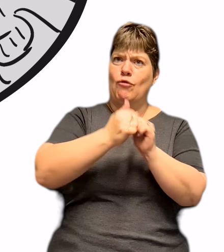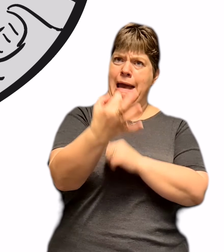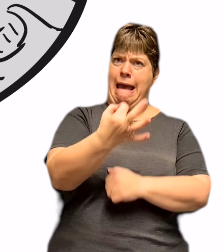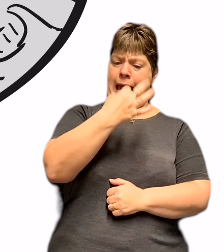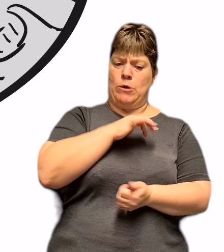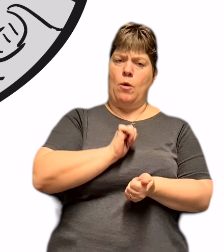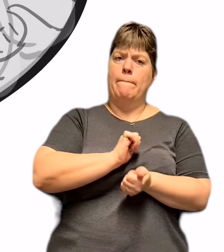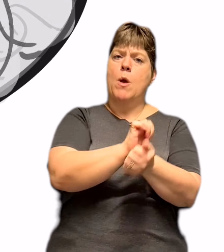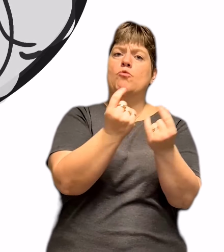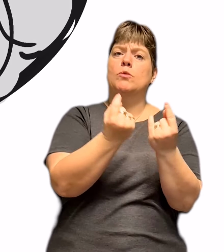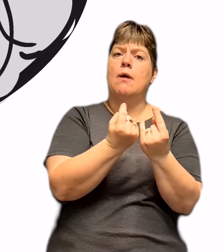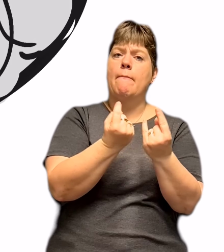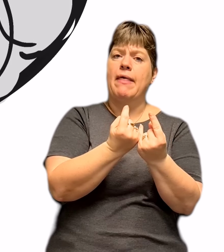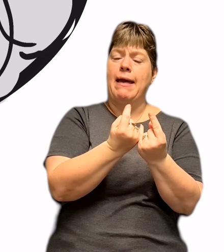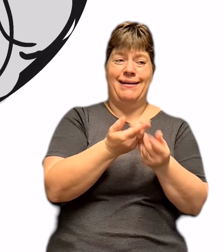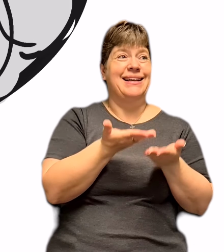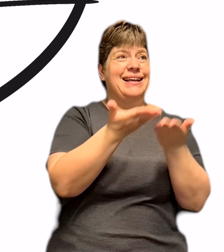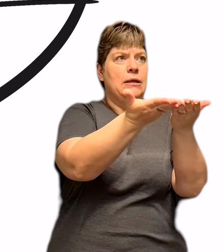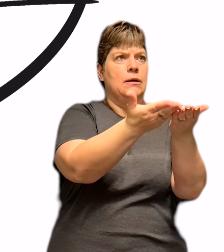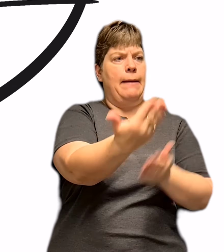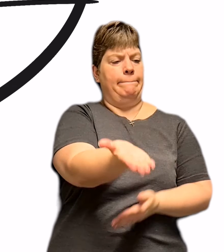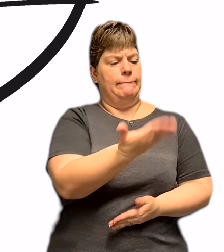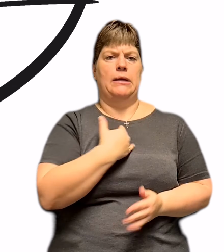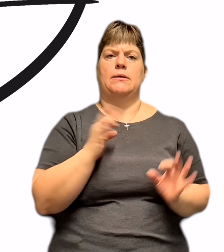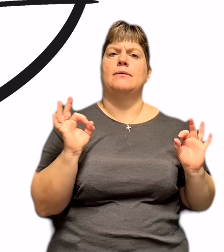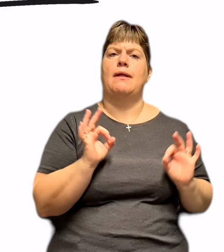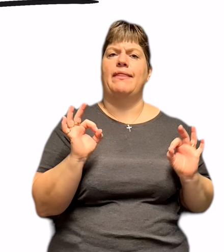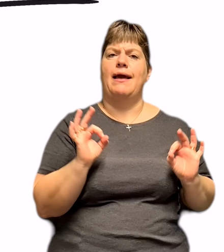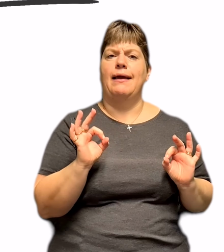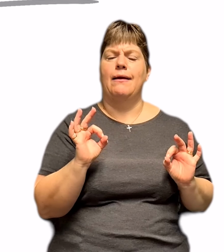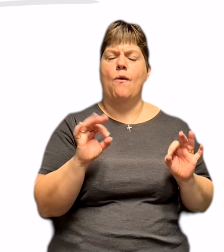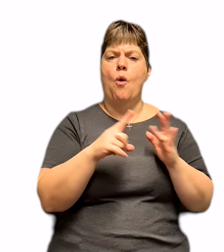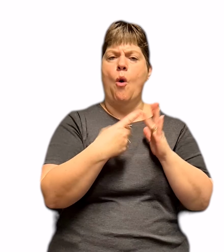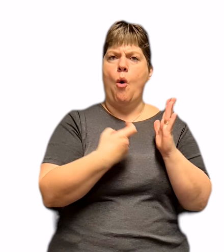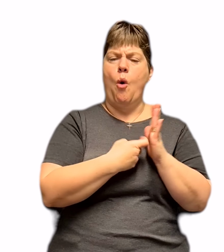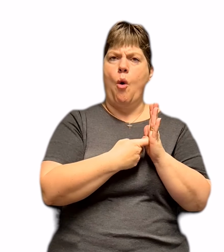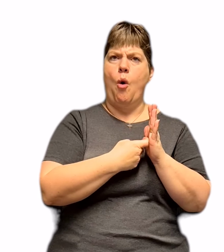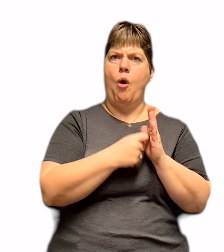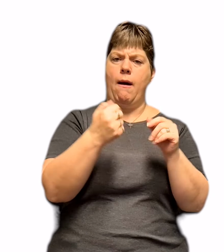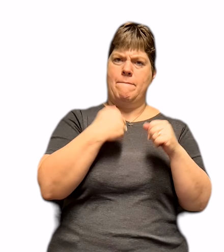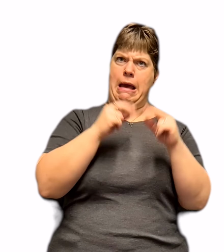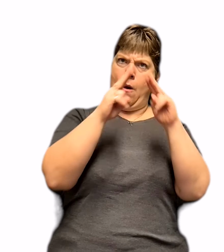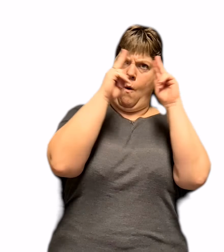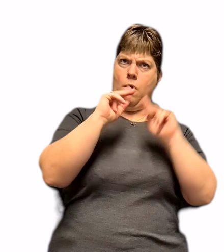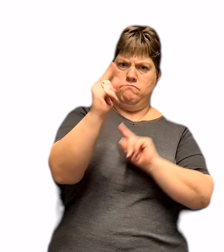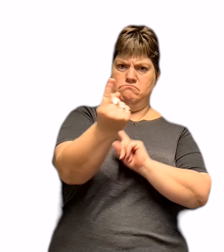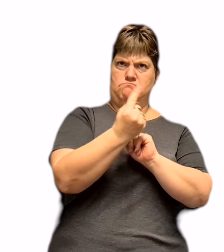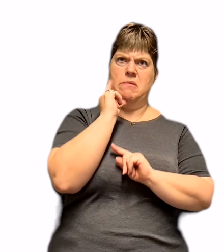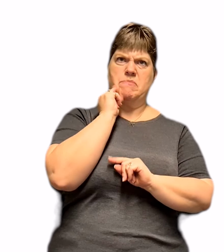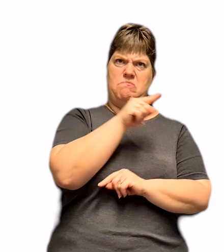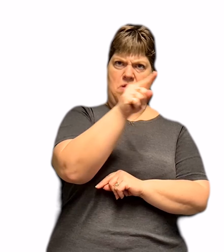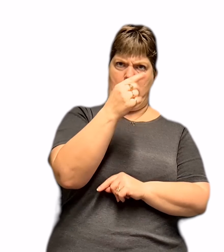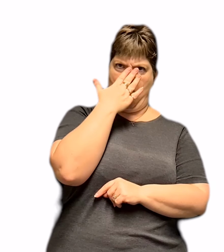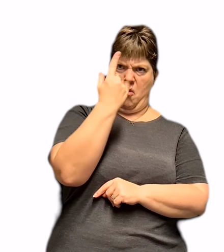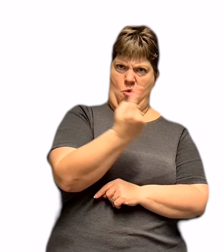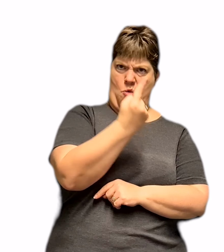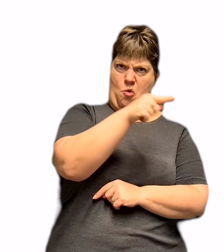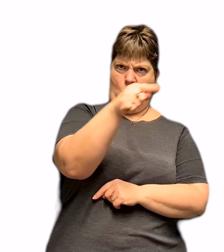friend asks to borrow something and then doesn't bring it back. Or if they bring people to your house that you don't know